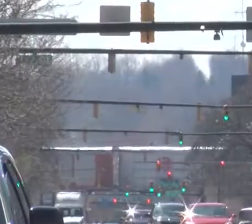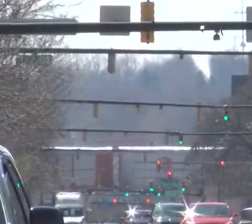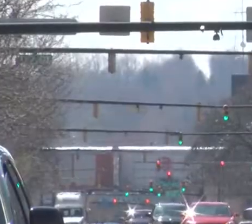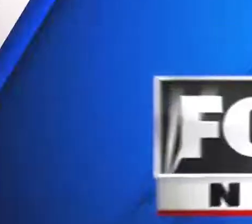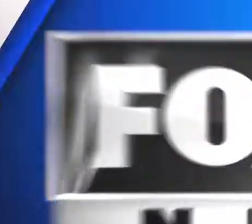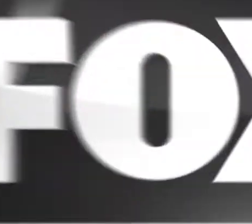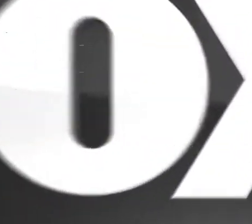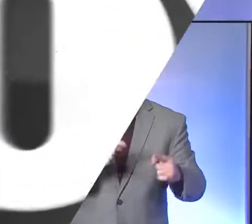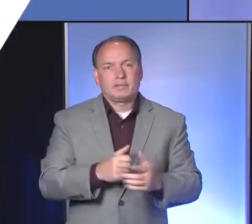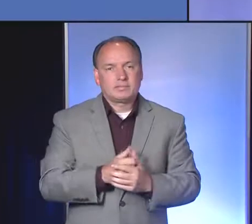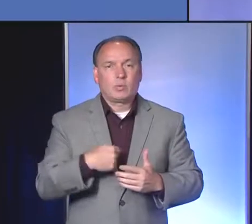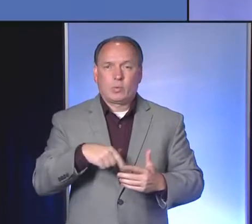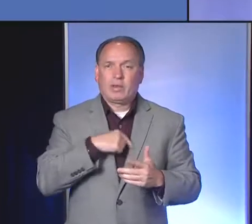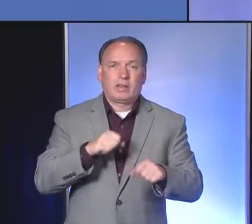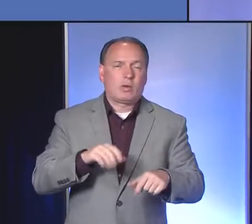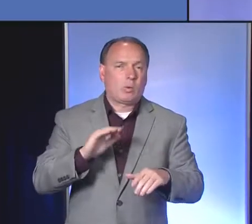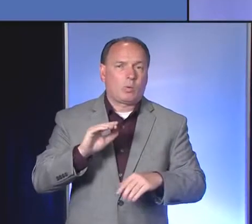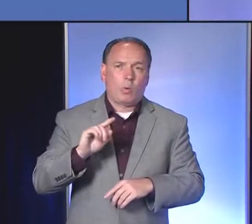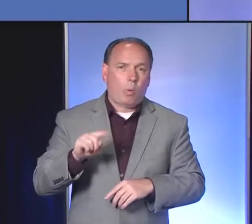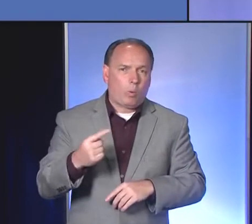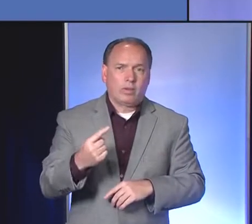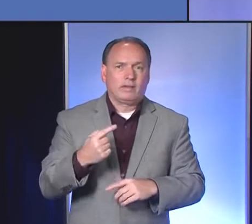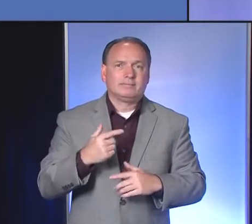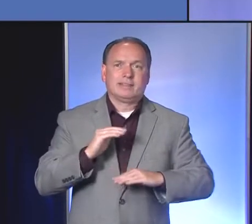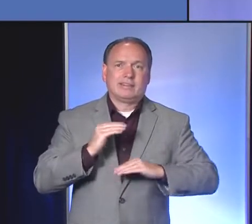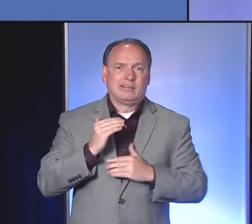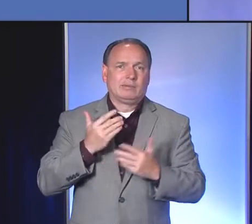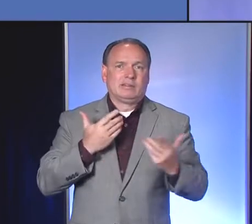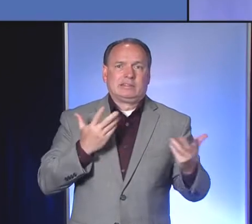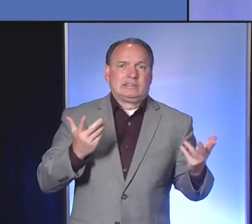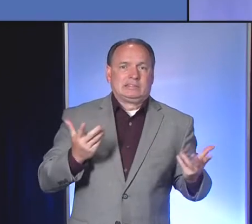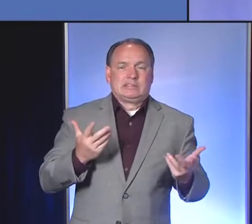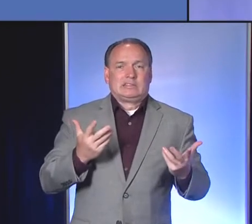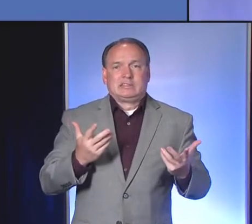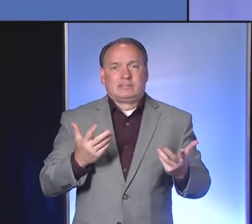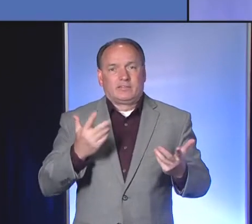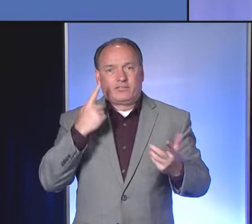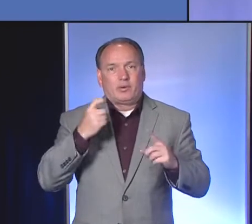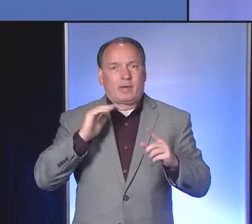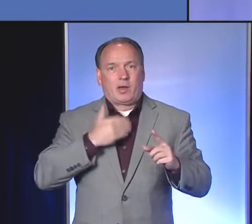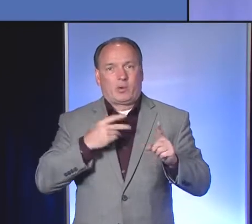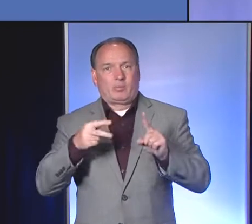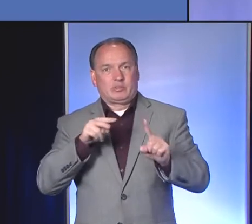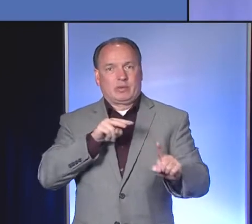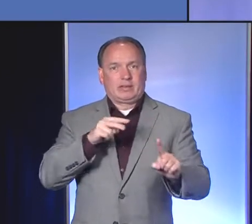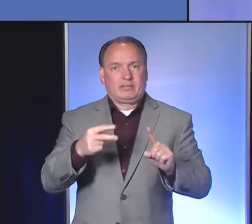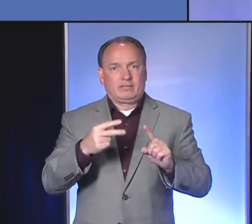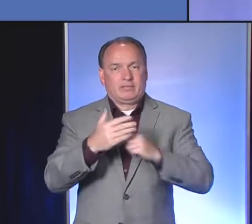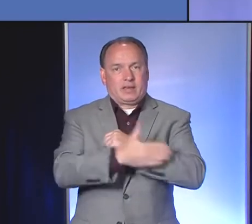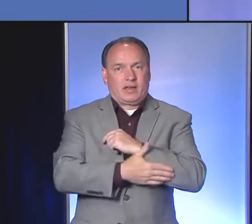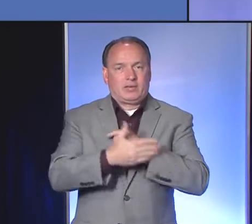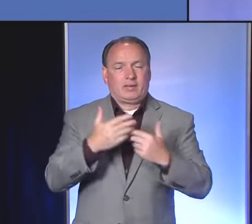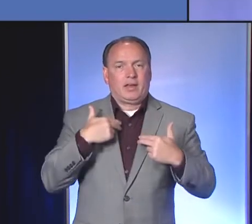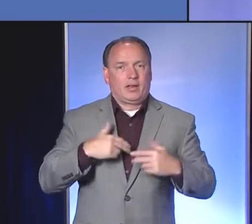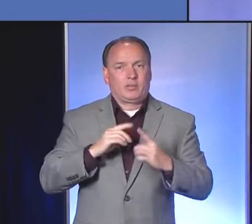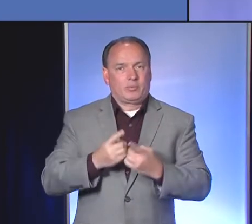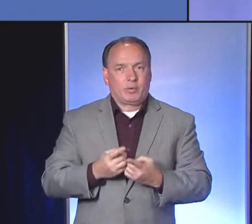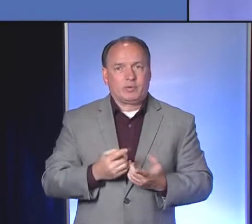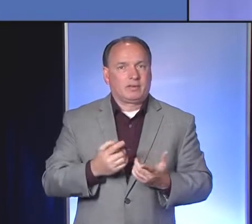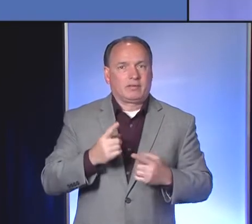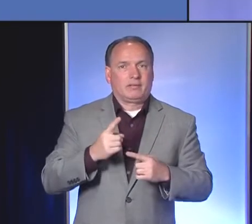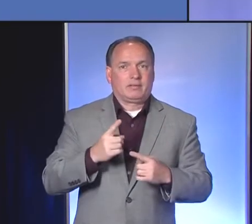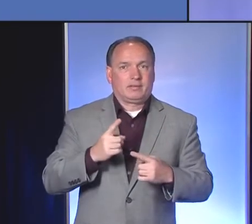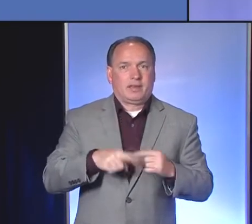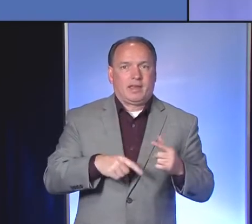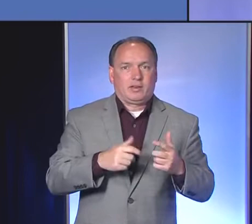yellow. You can only do so much from the county health department side. We can't do it